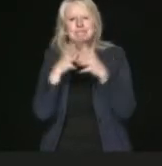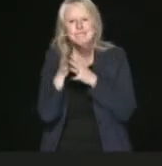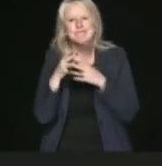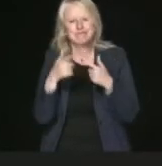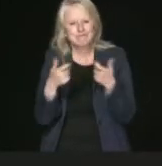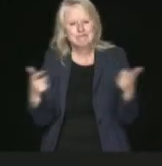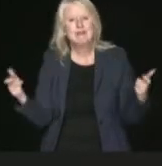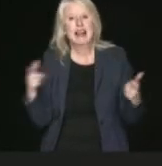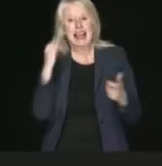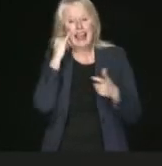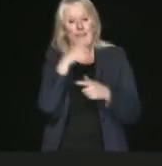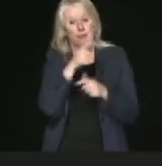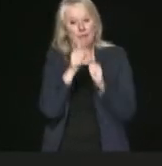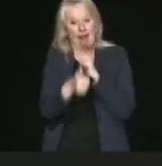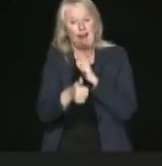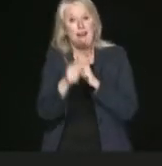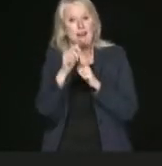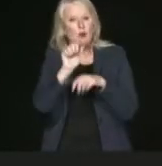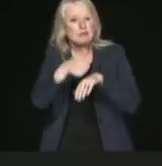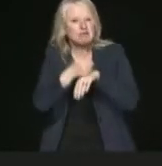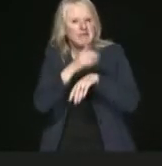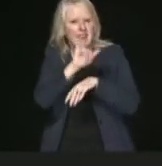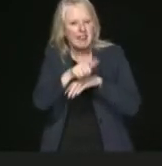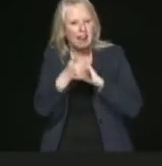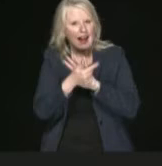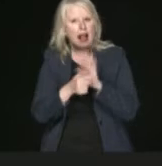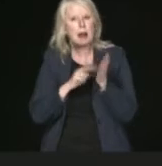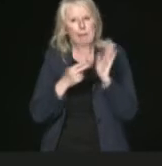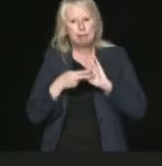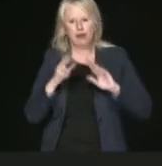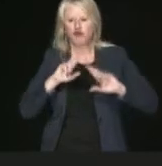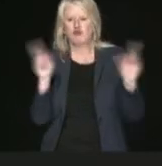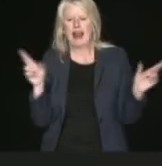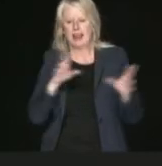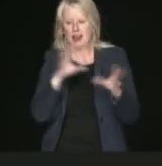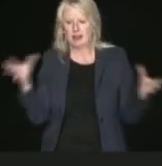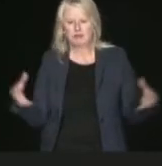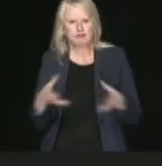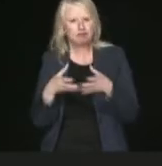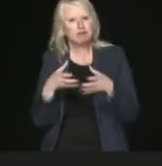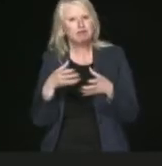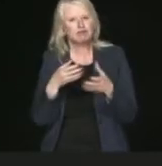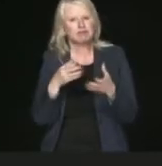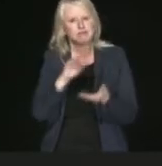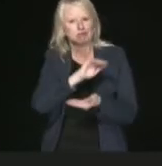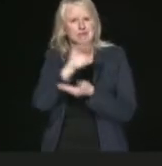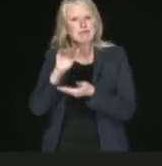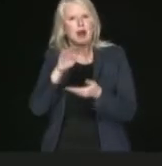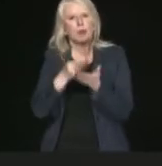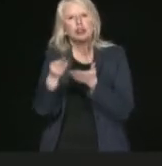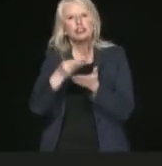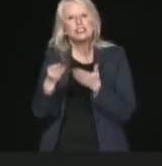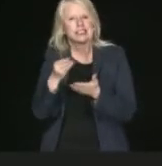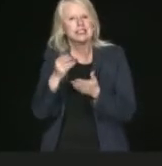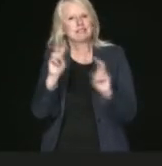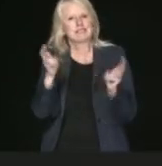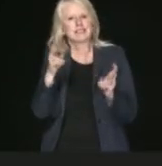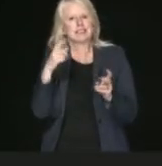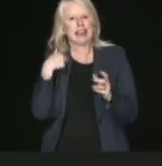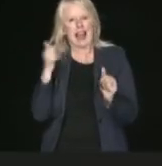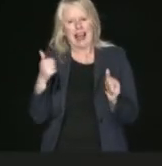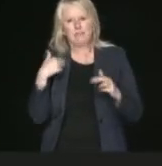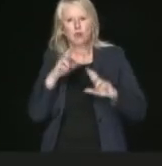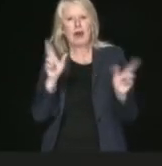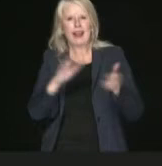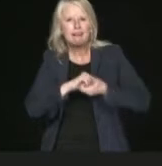procurement of PPE and increase your buying power in that way? And might that not